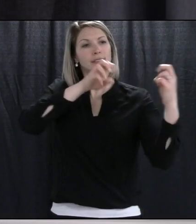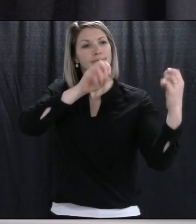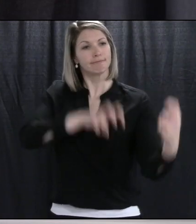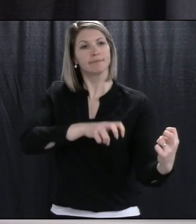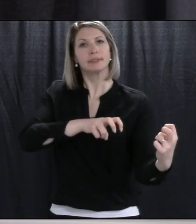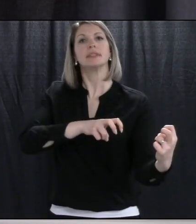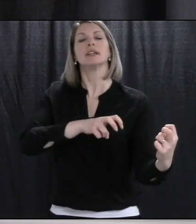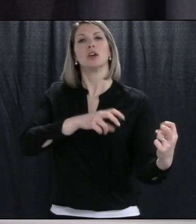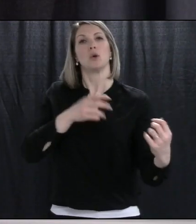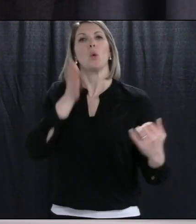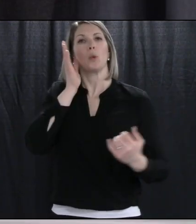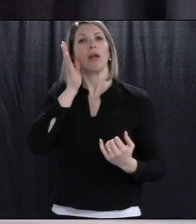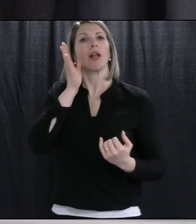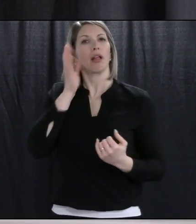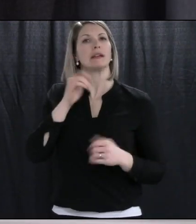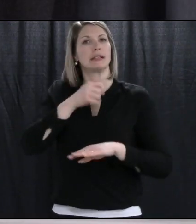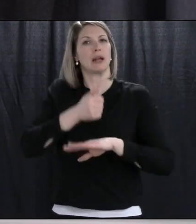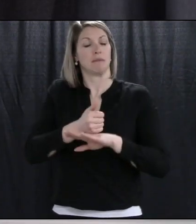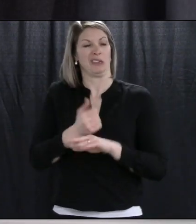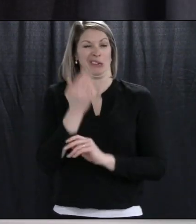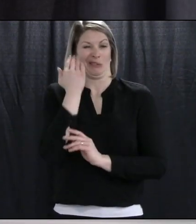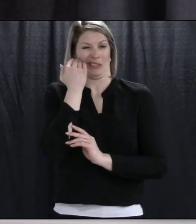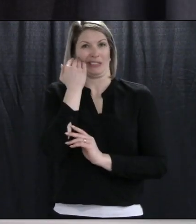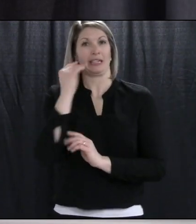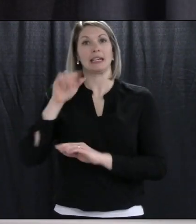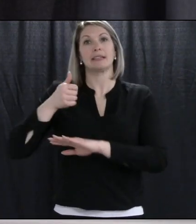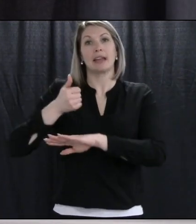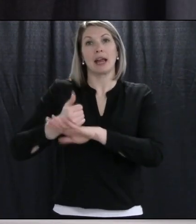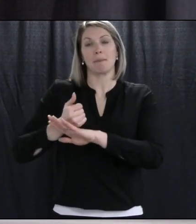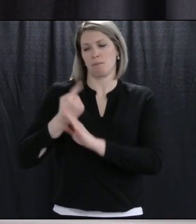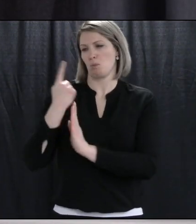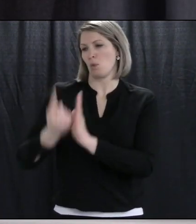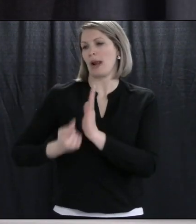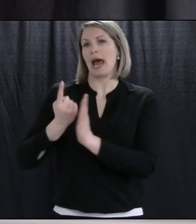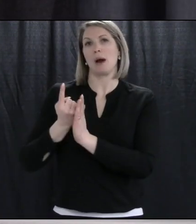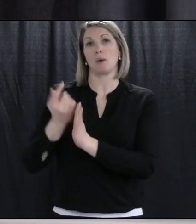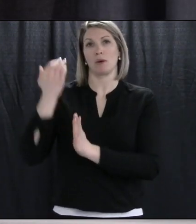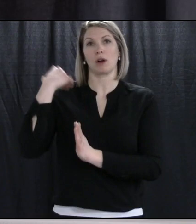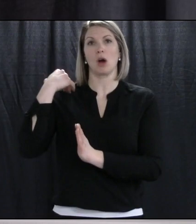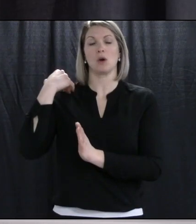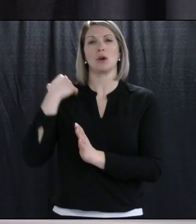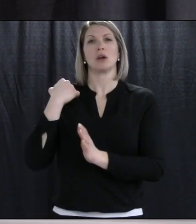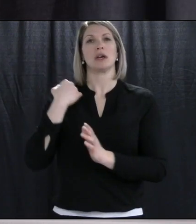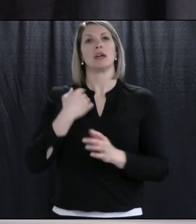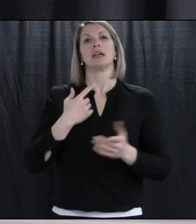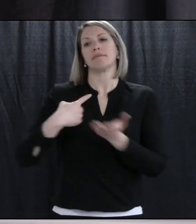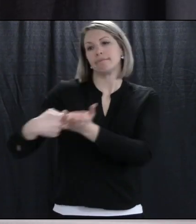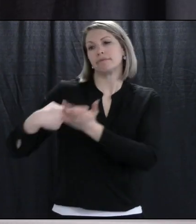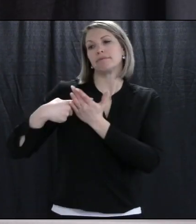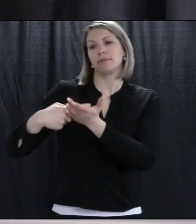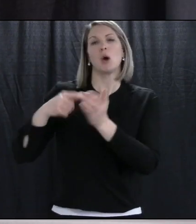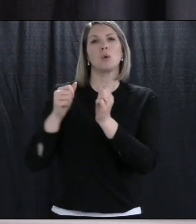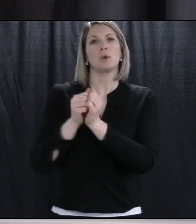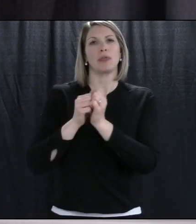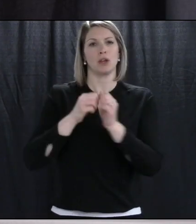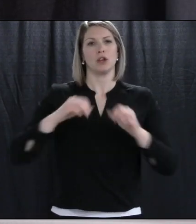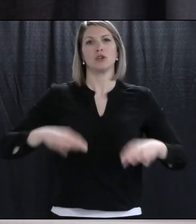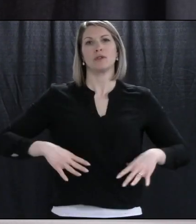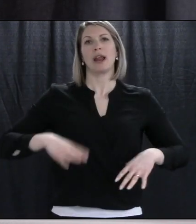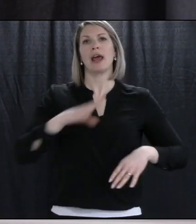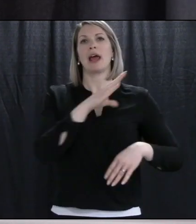to say, as of the last hour or so, we've reached an agreement with the Newfoundland and Labrador Medical